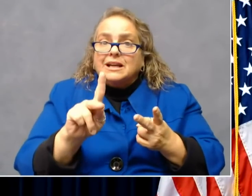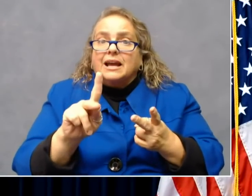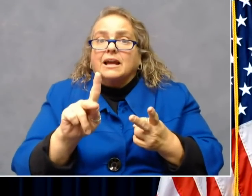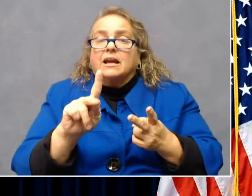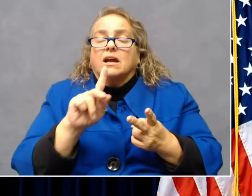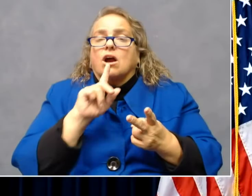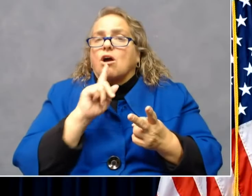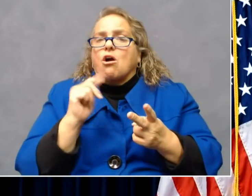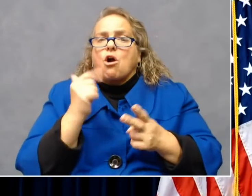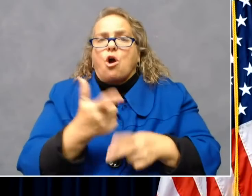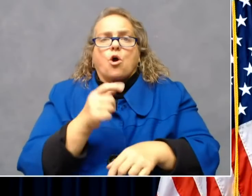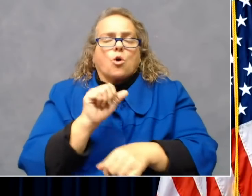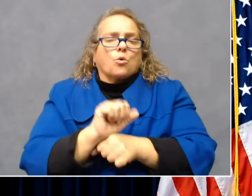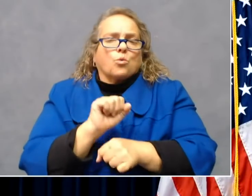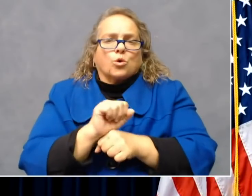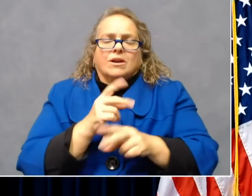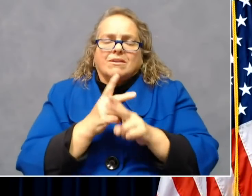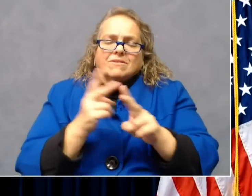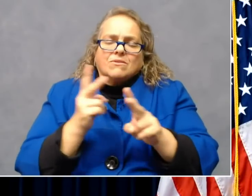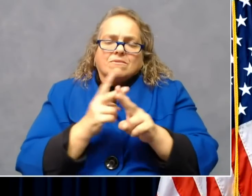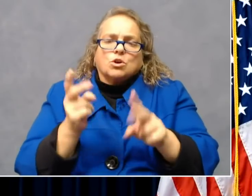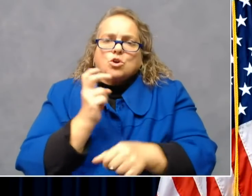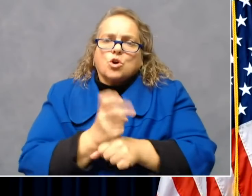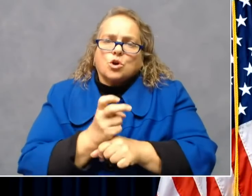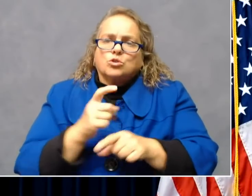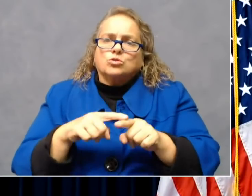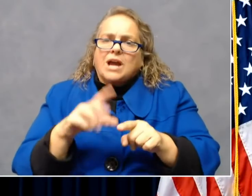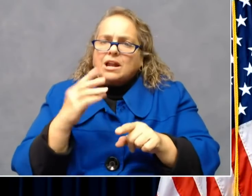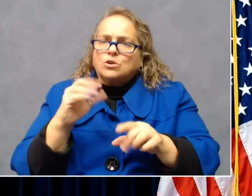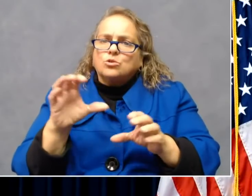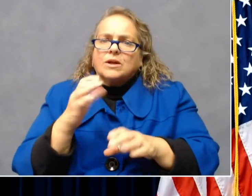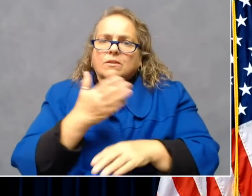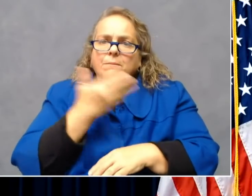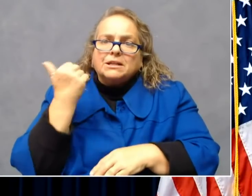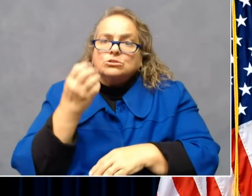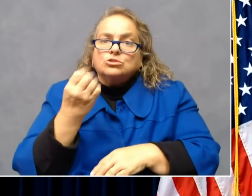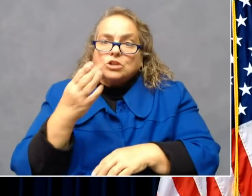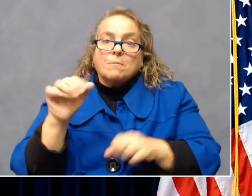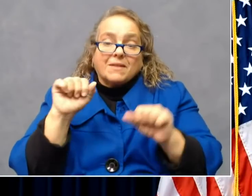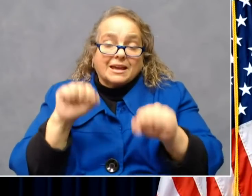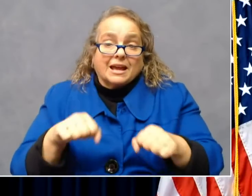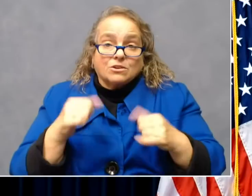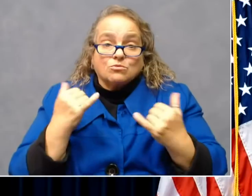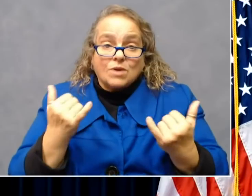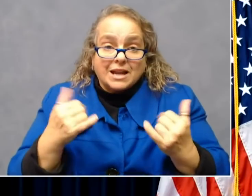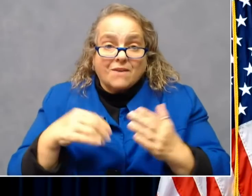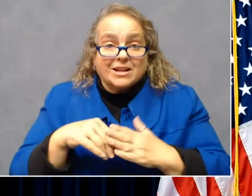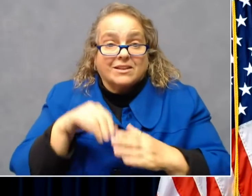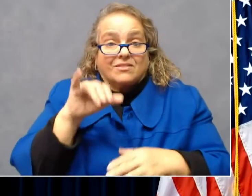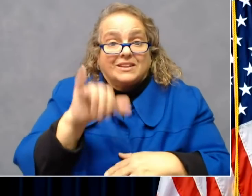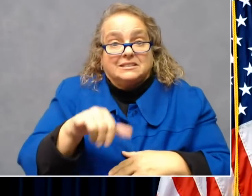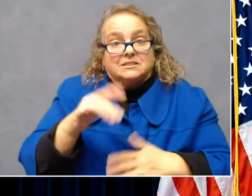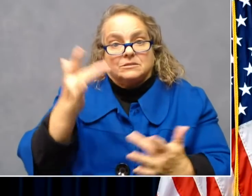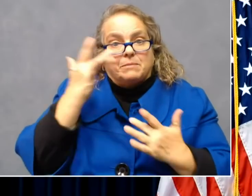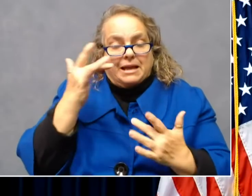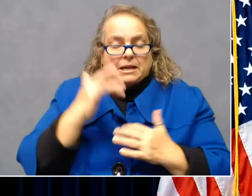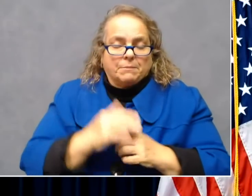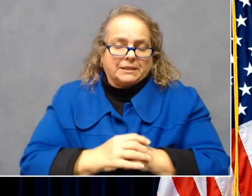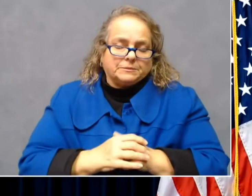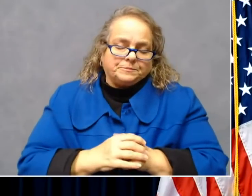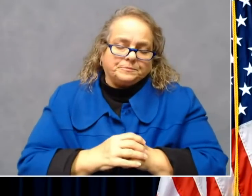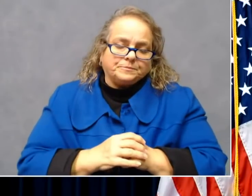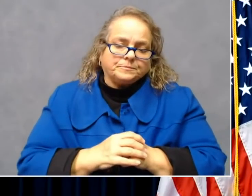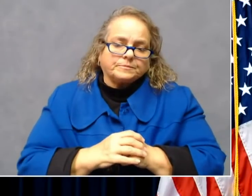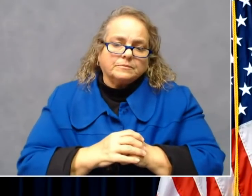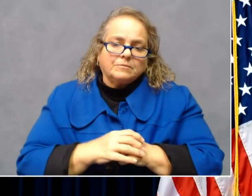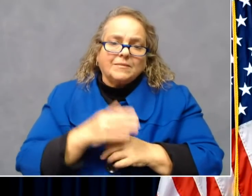working really, really hard and doing the best job they can right now in this pandemic. And let me just say to all our